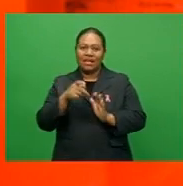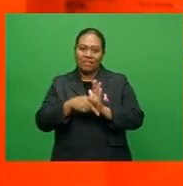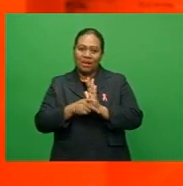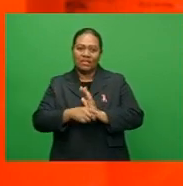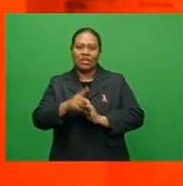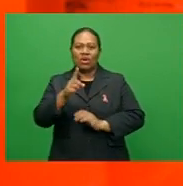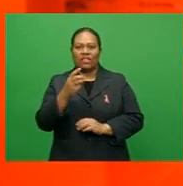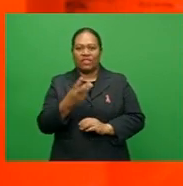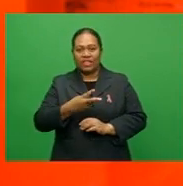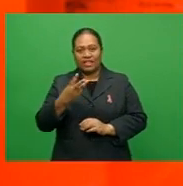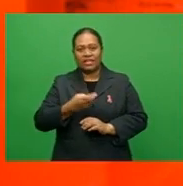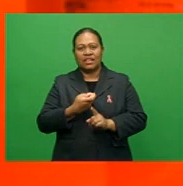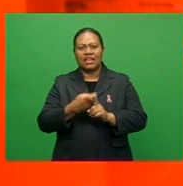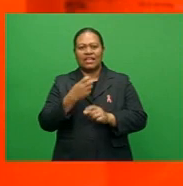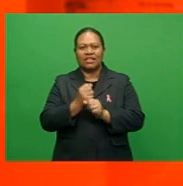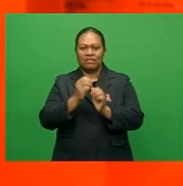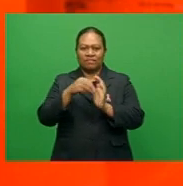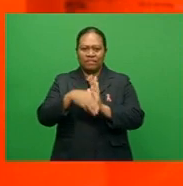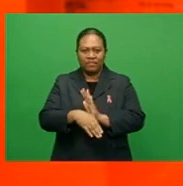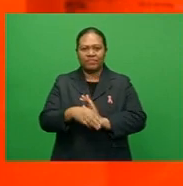a 13 kg cylinder drops from